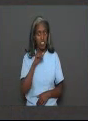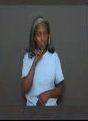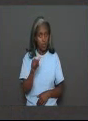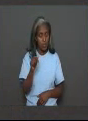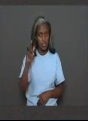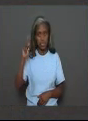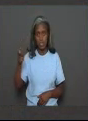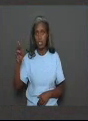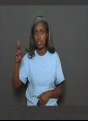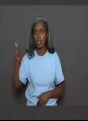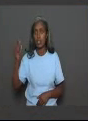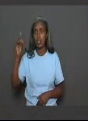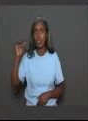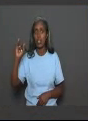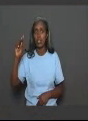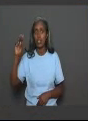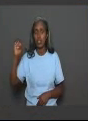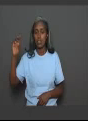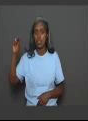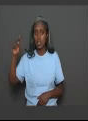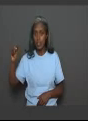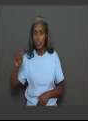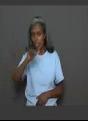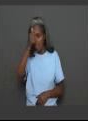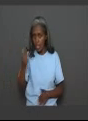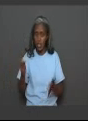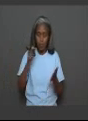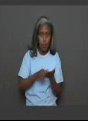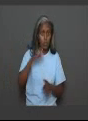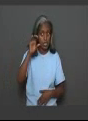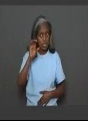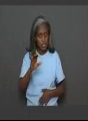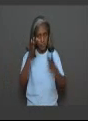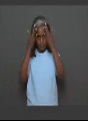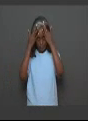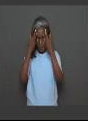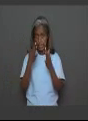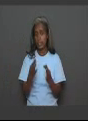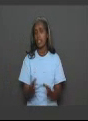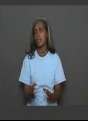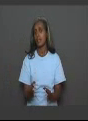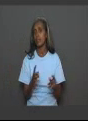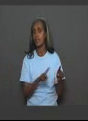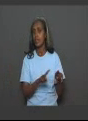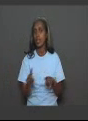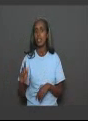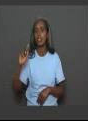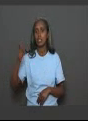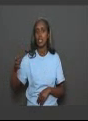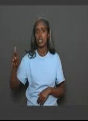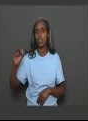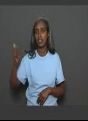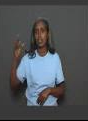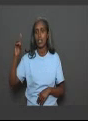Note that the gradient at any point C is determined as